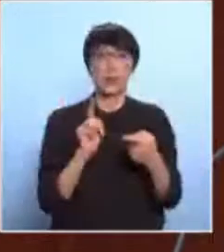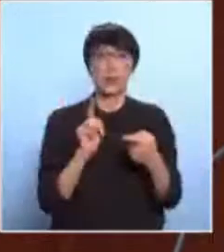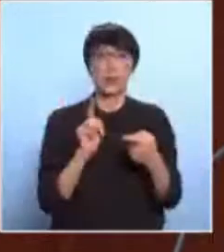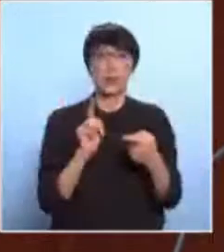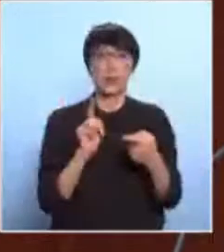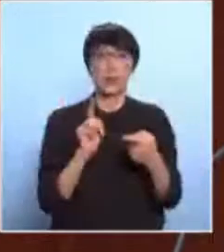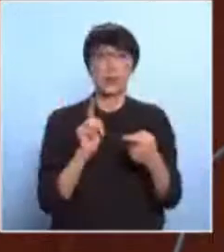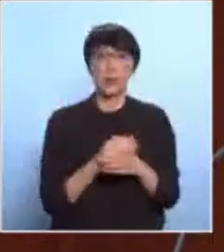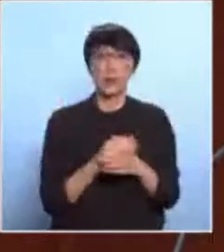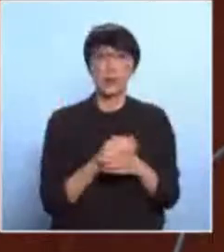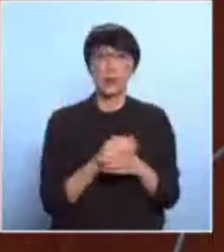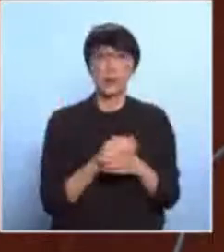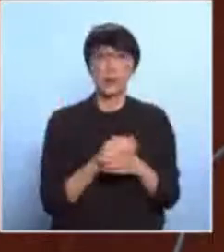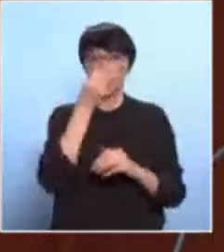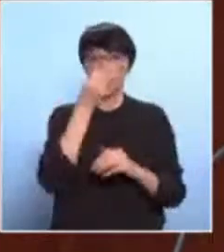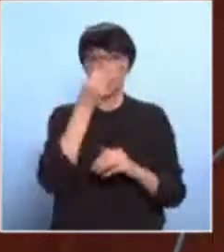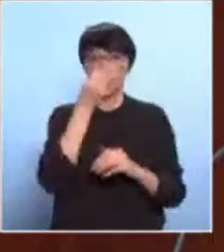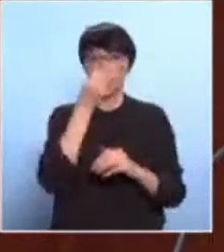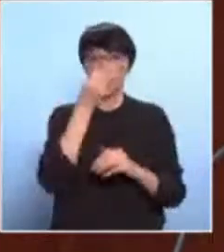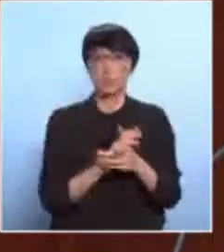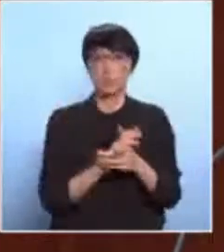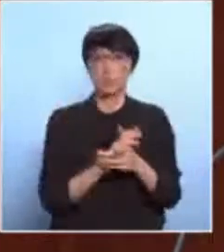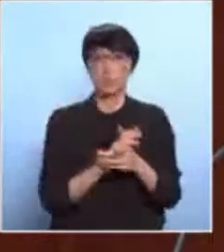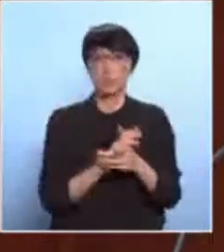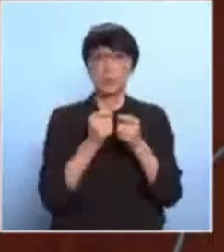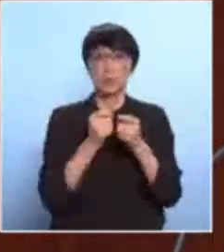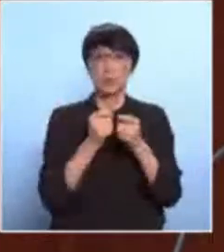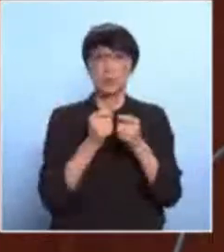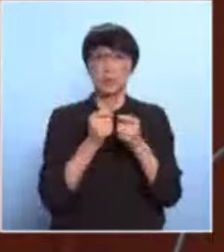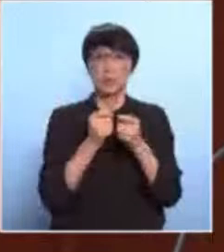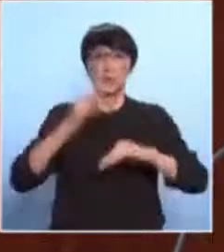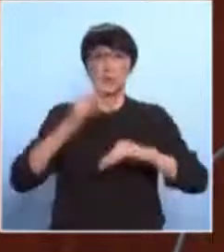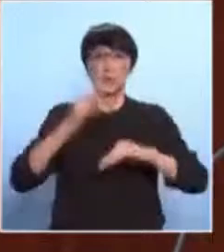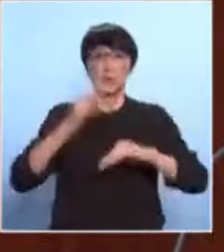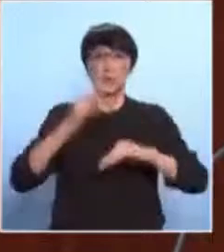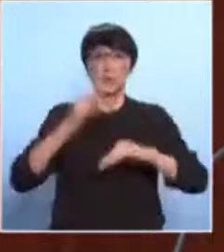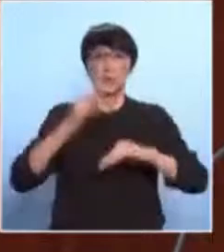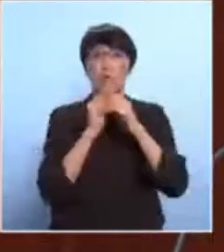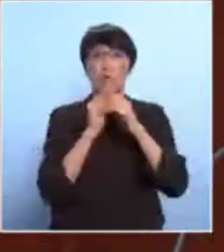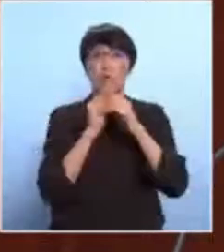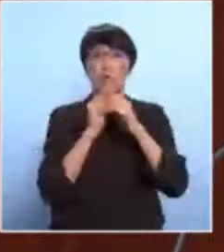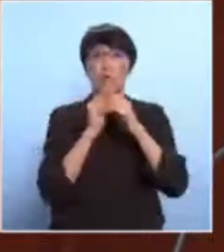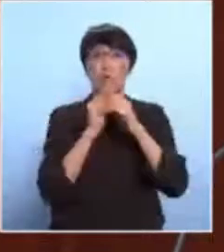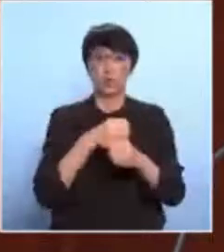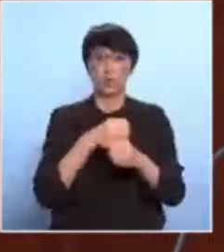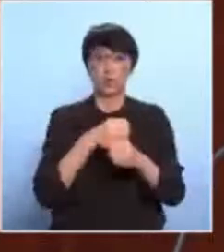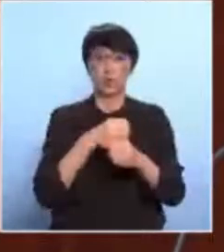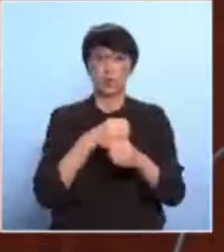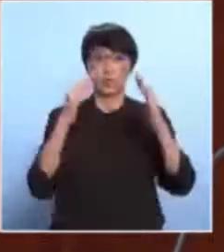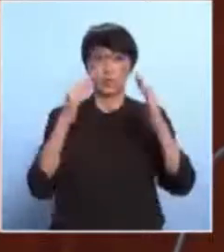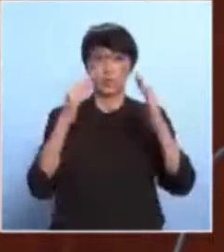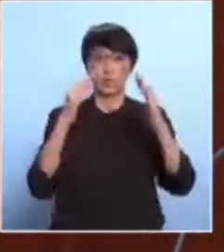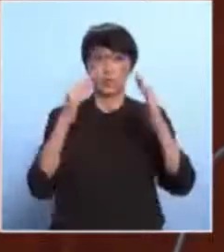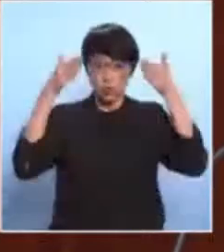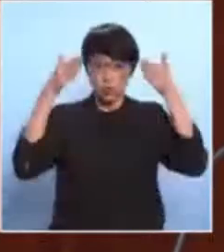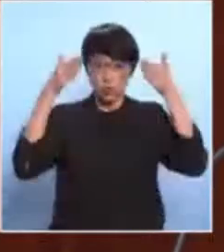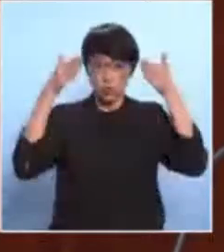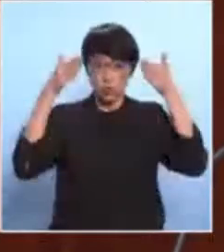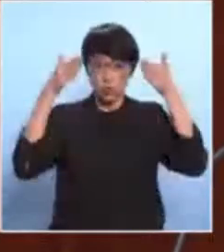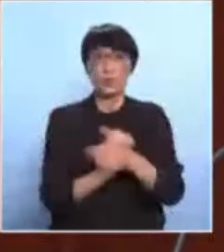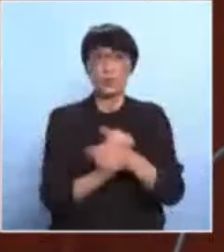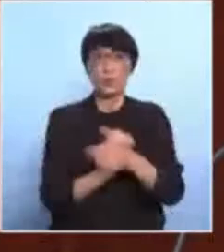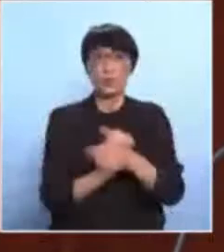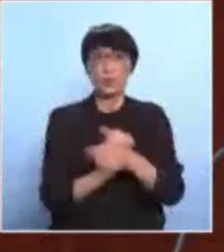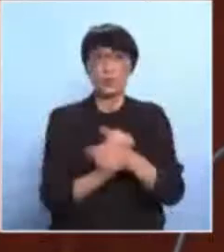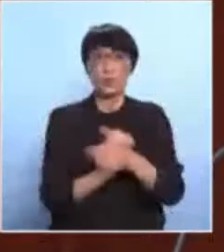for progression. We will, 1. Establish the Hong Kong Institute of Information Technology. The VTC will focus